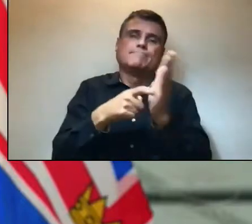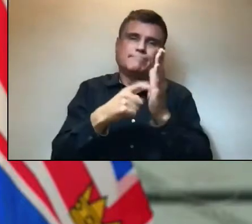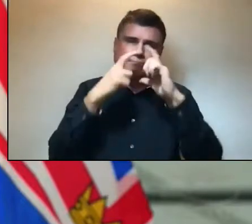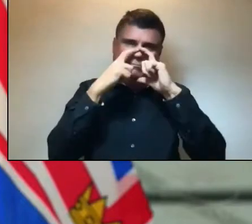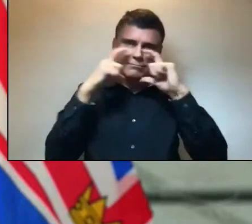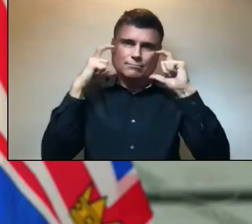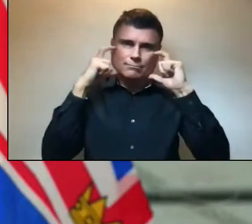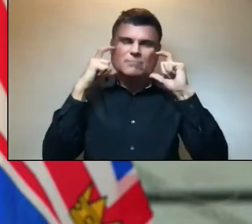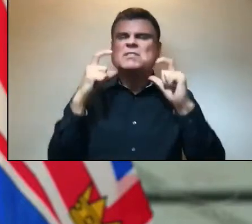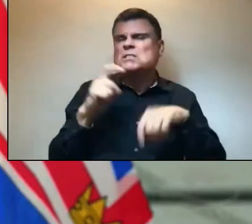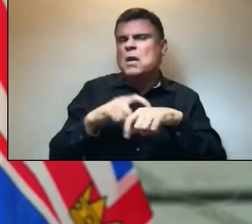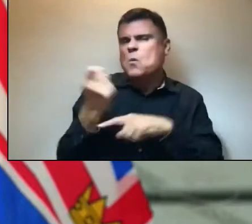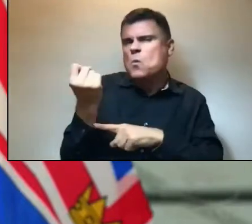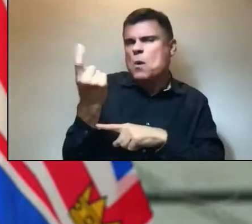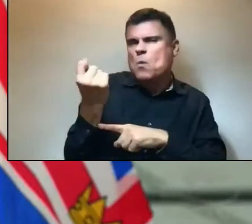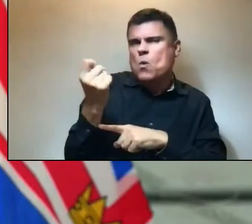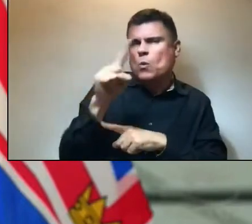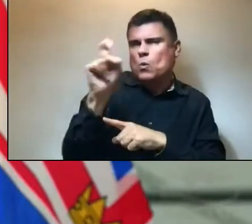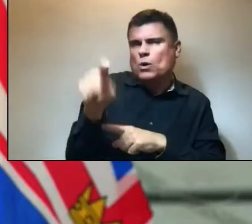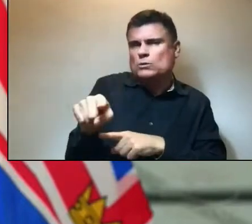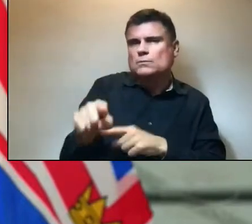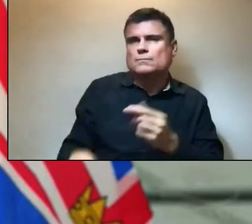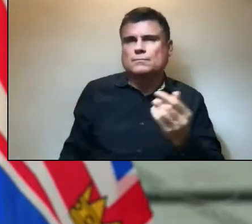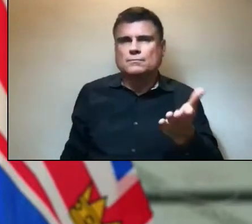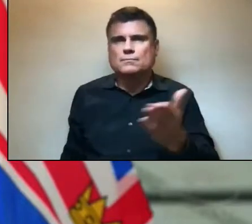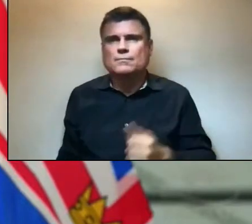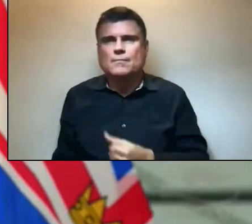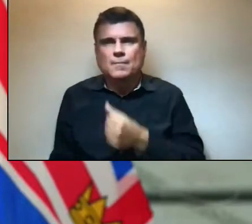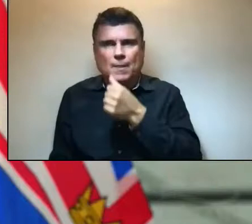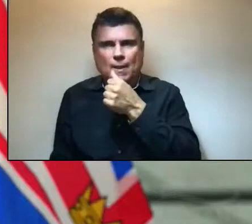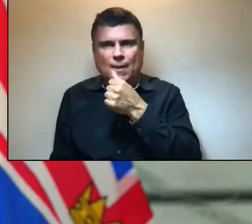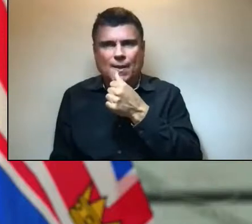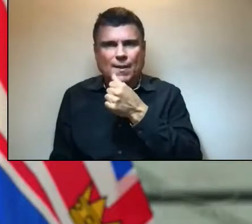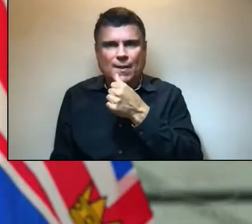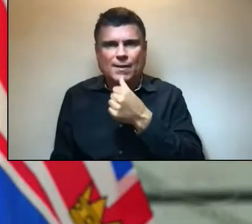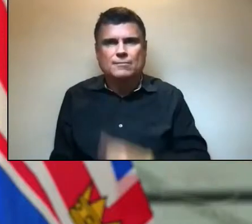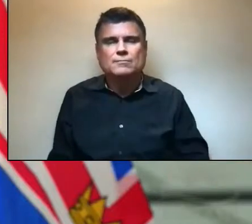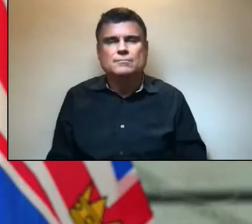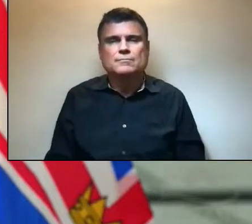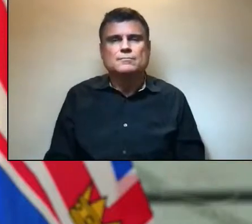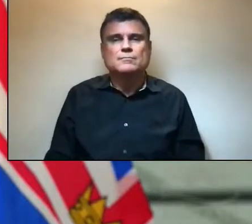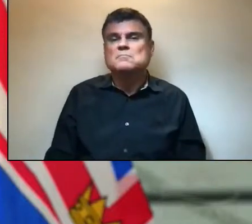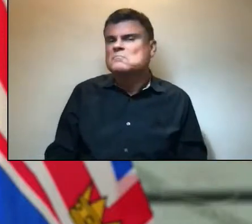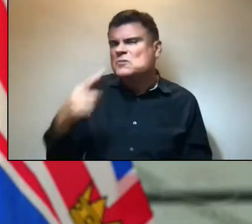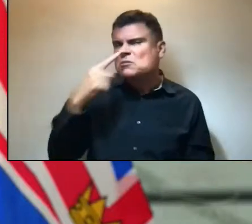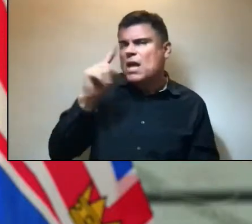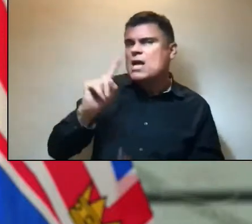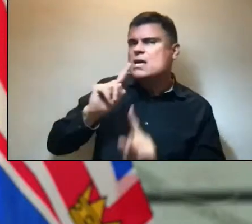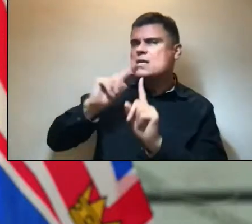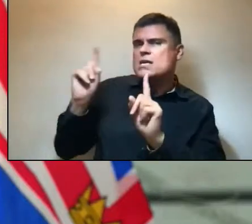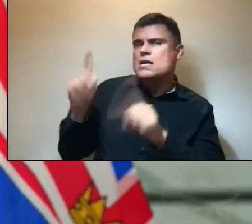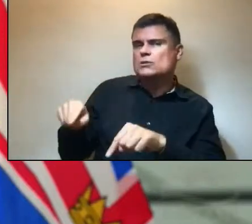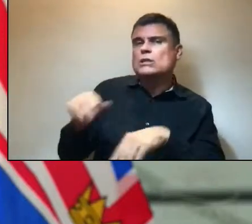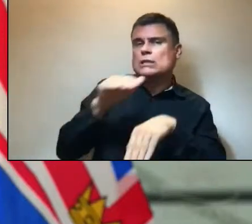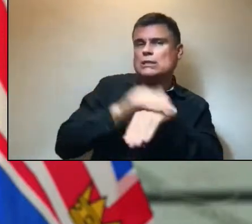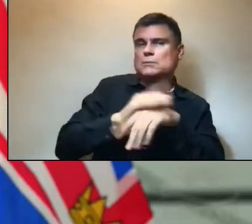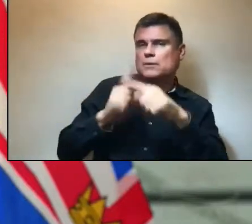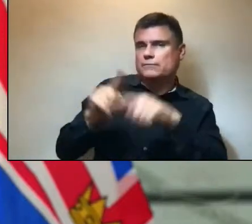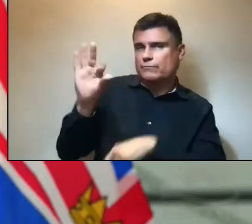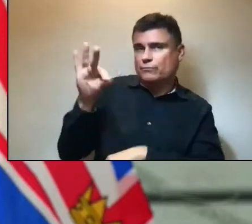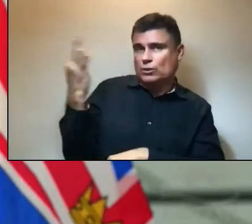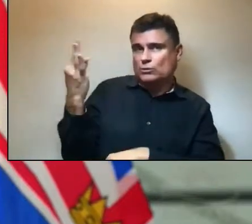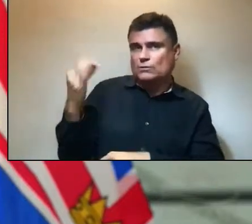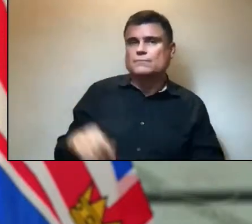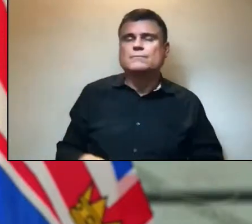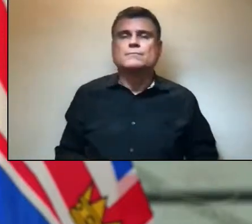We have time for one more question. We'll go to Belle Curie, CBC. Hi there, and if we could have the answers in English and French,